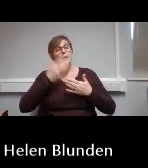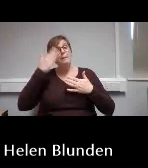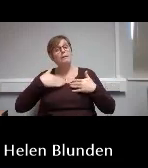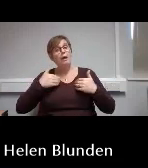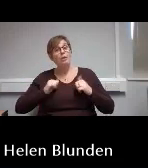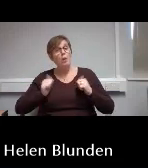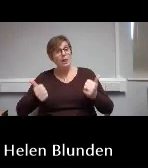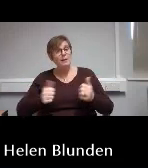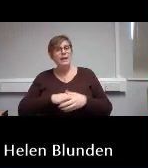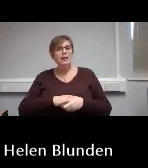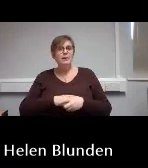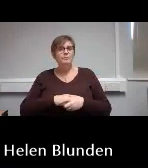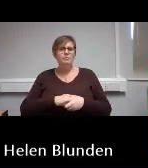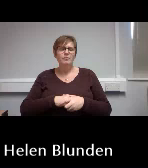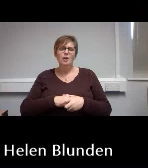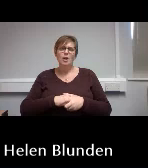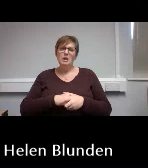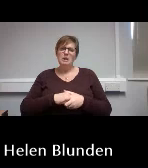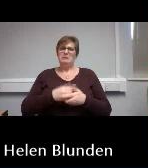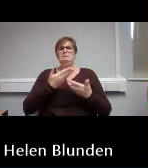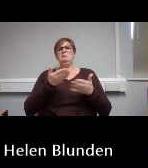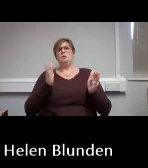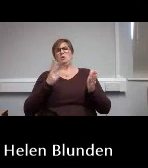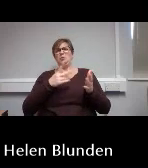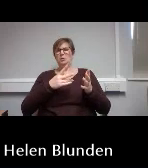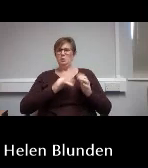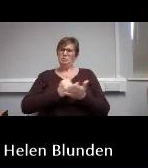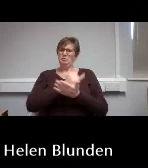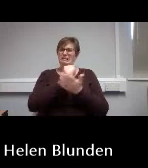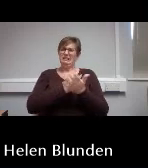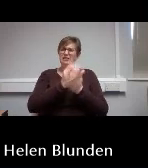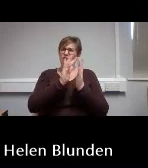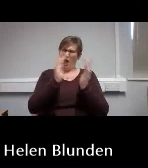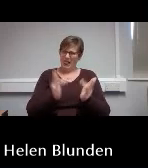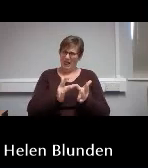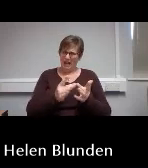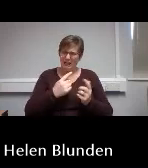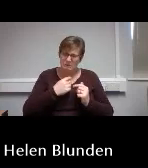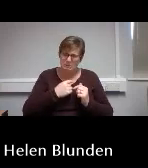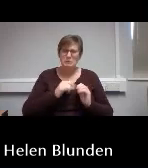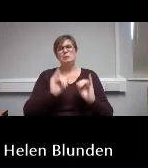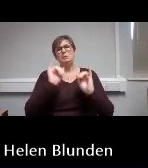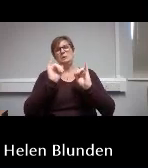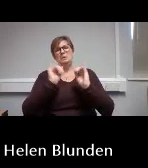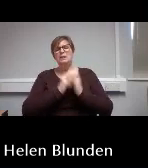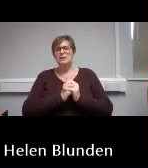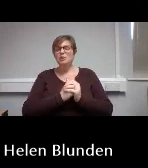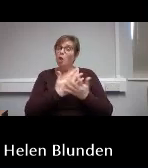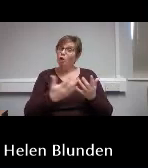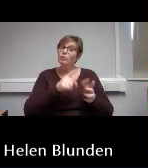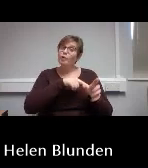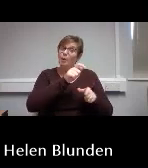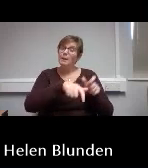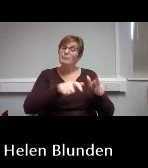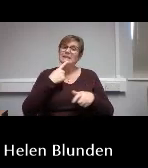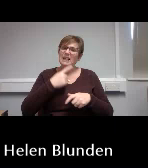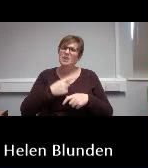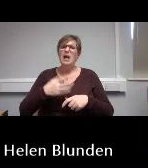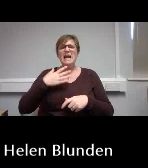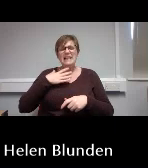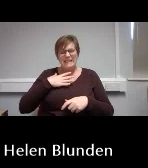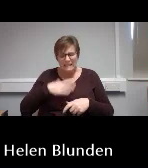to toxic content online, and many young people talked about needing to support from a detox